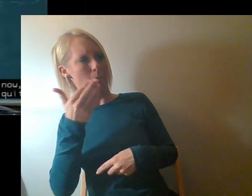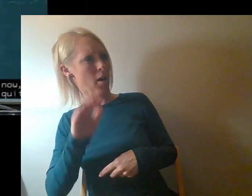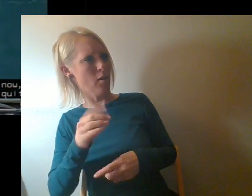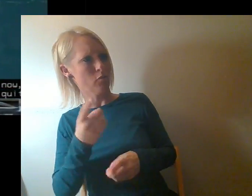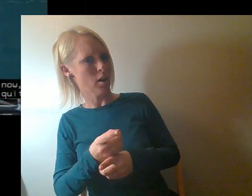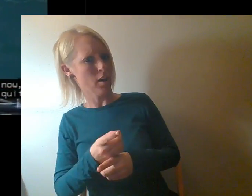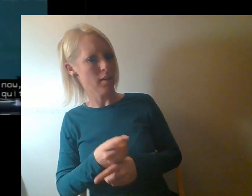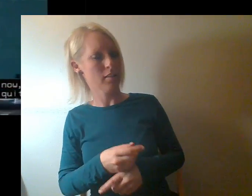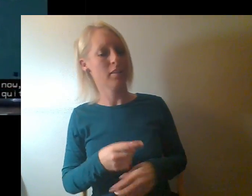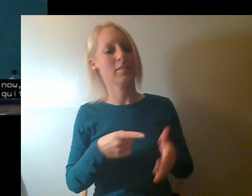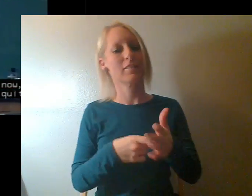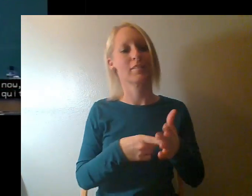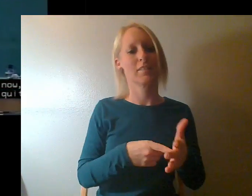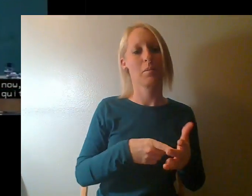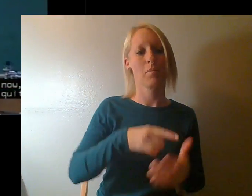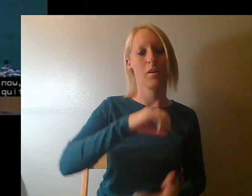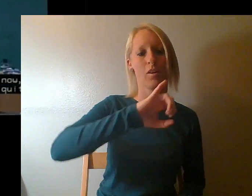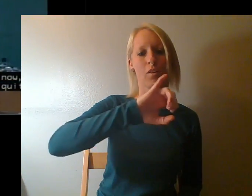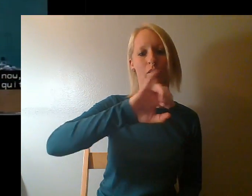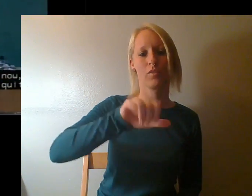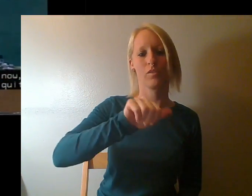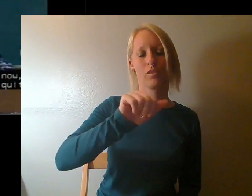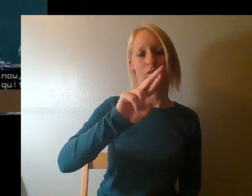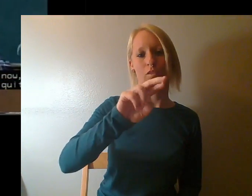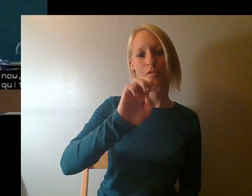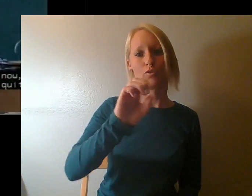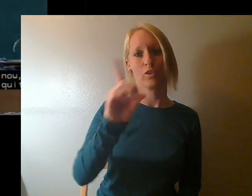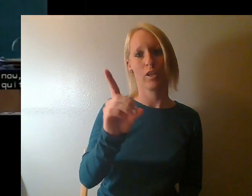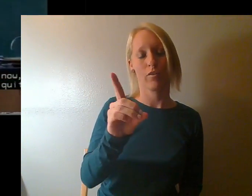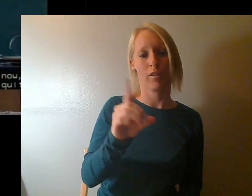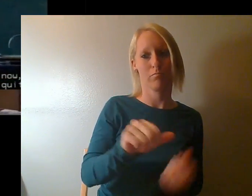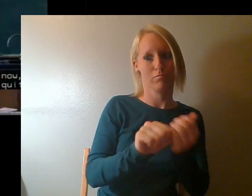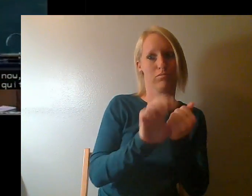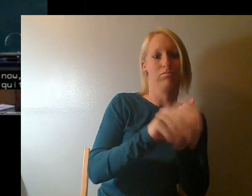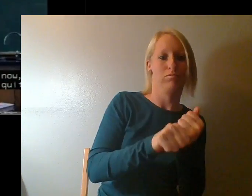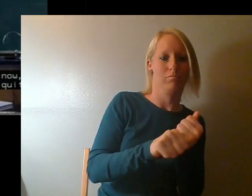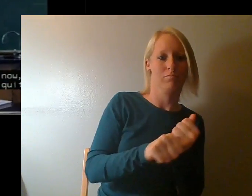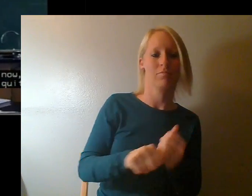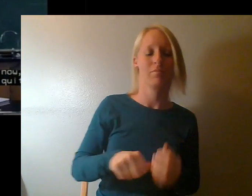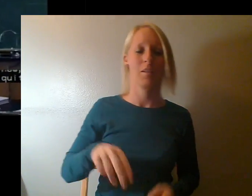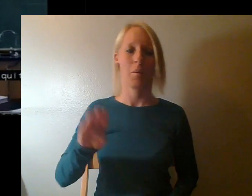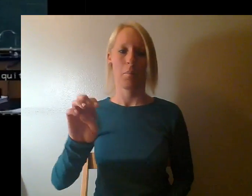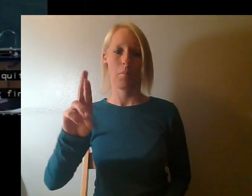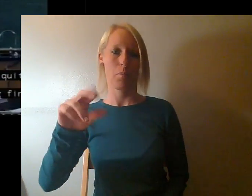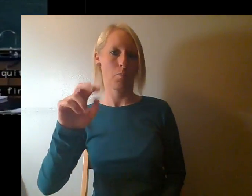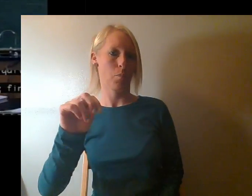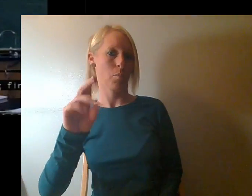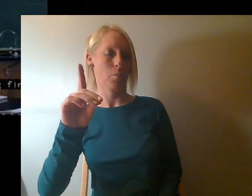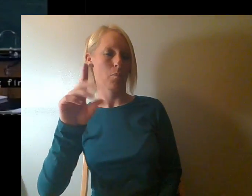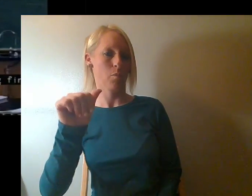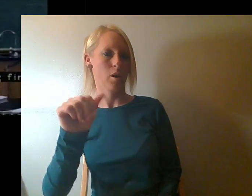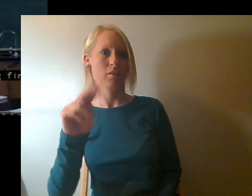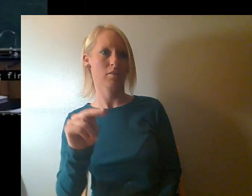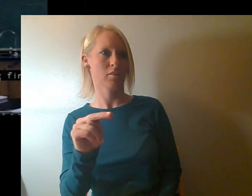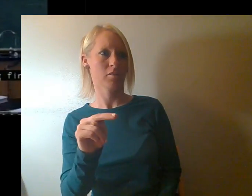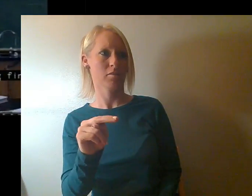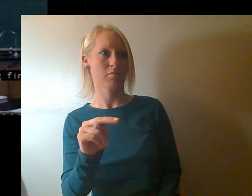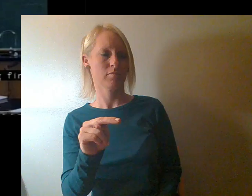now, Brendan, I'm sure, would be quite uncomfortable. However, Alicia's not going to find it that bad. Why?